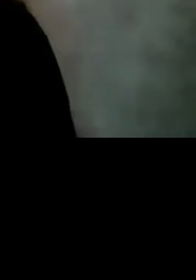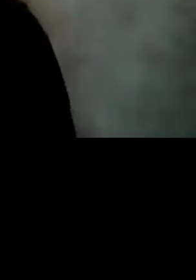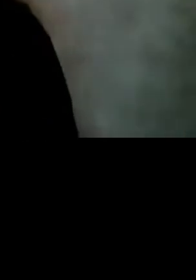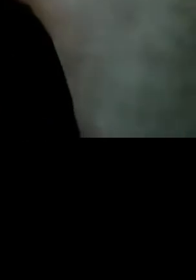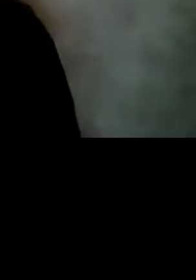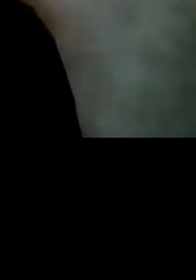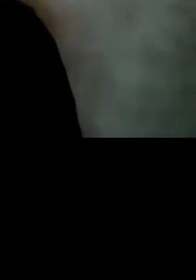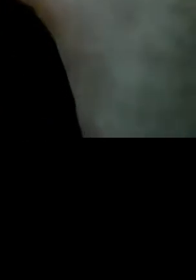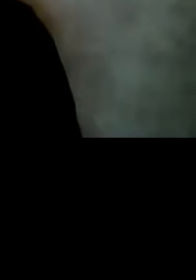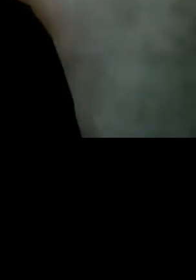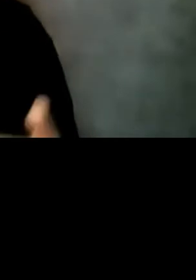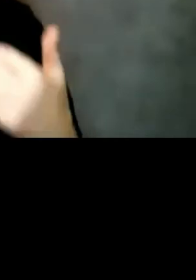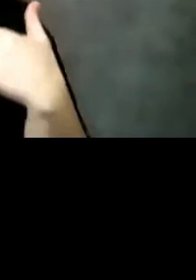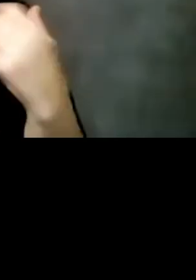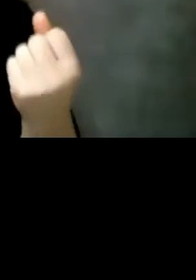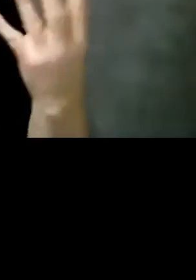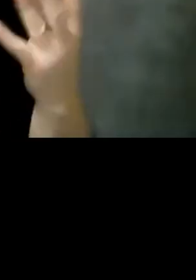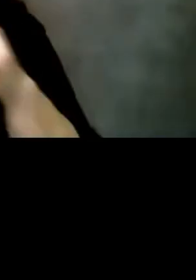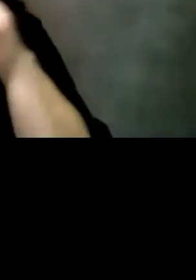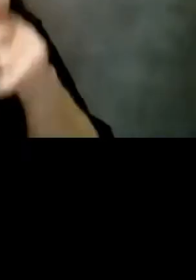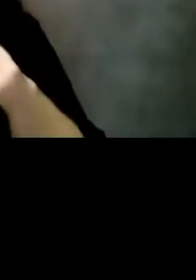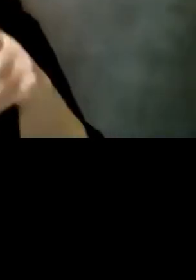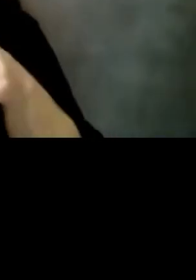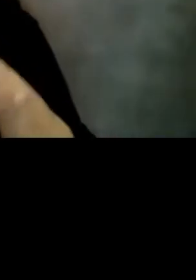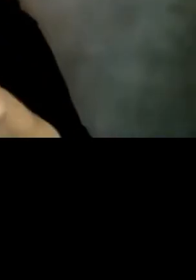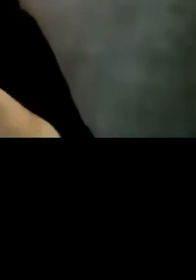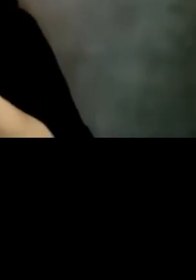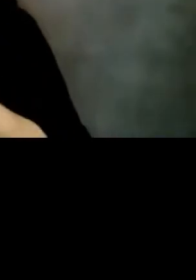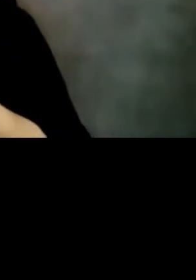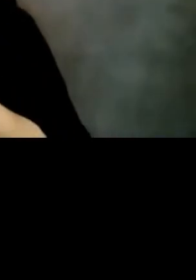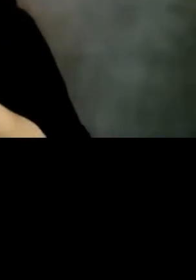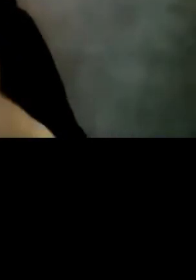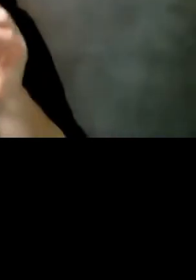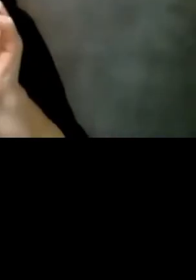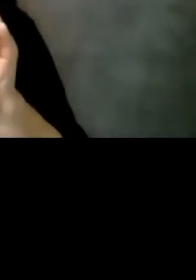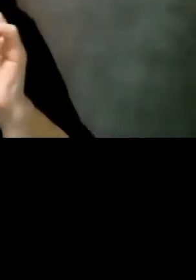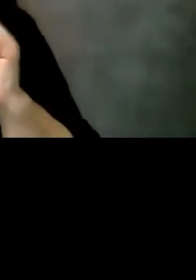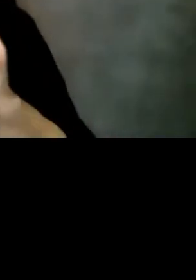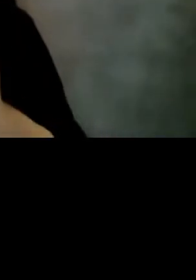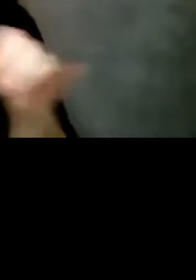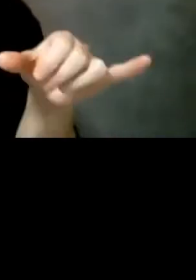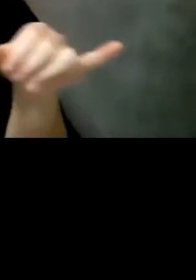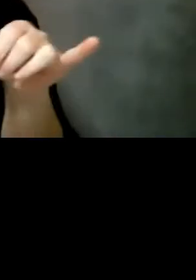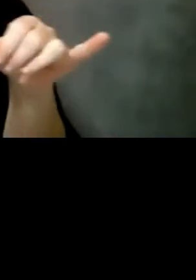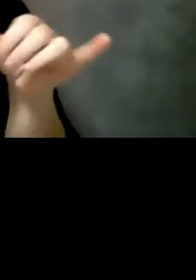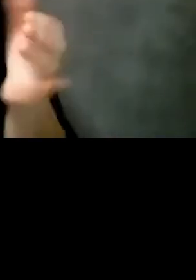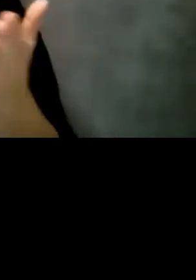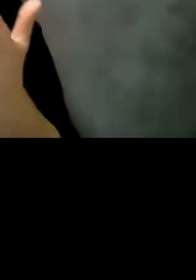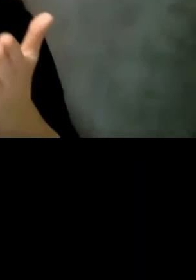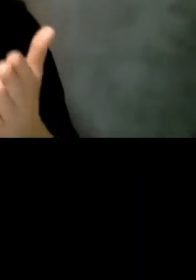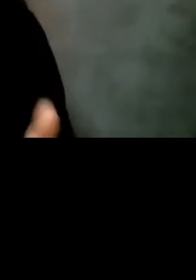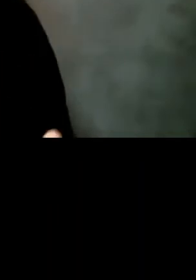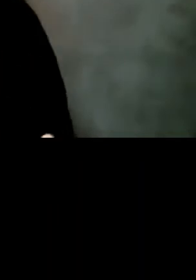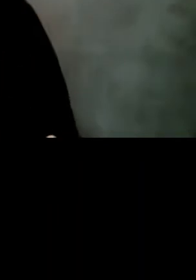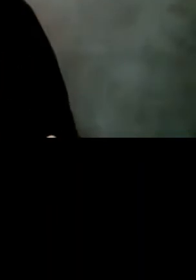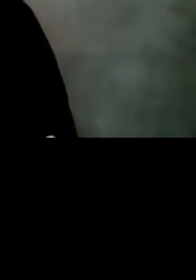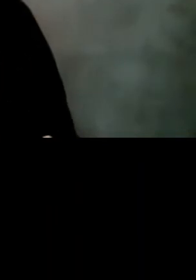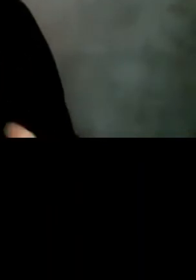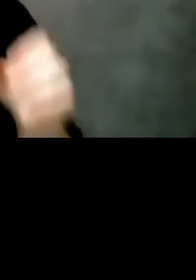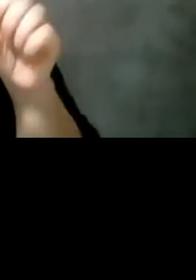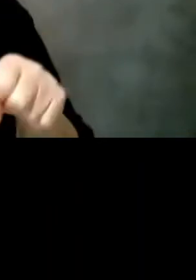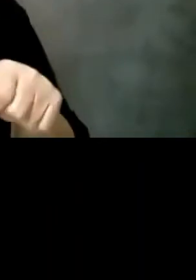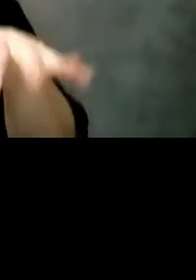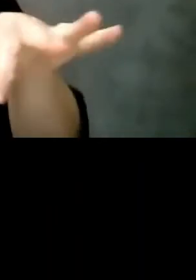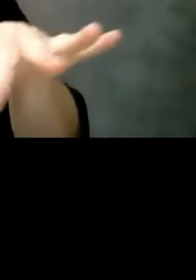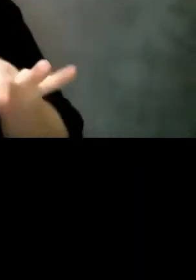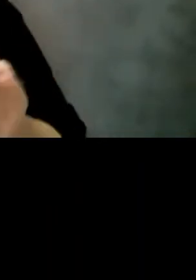have been a lot of questions in the chat about how you're measuring teacher quality. Can you speak to that a little bit